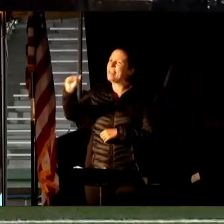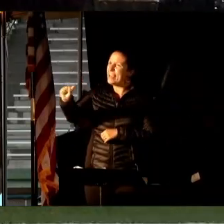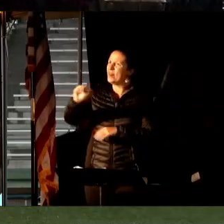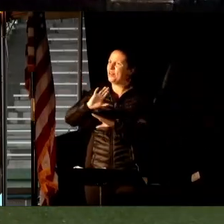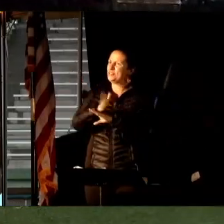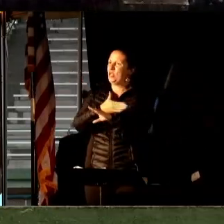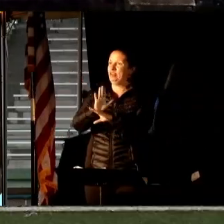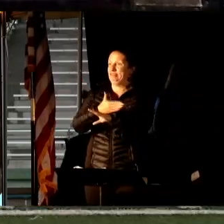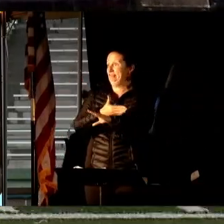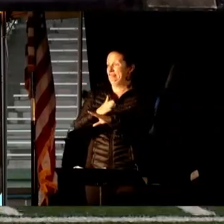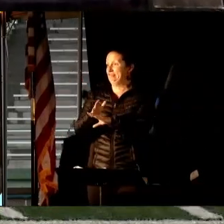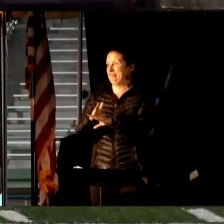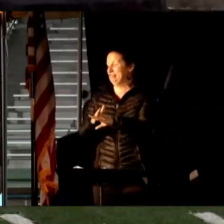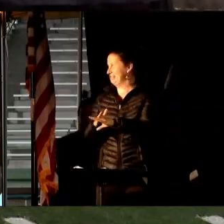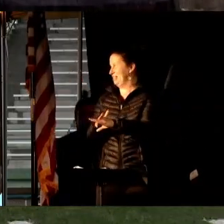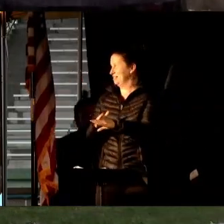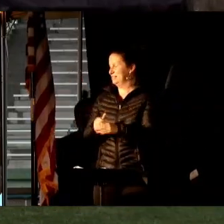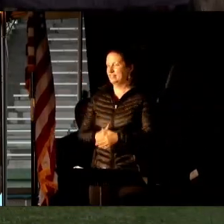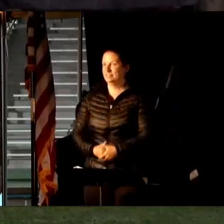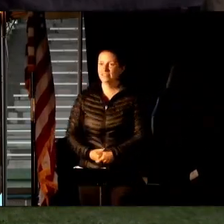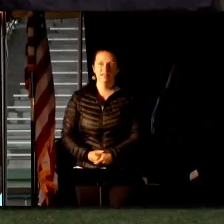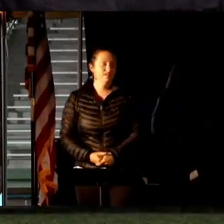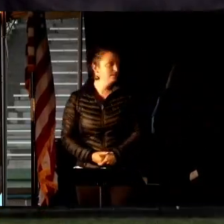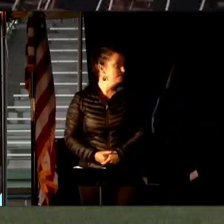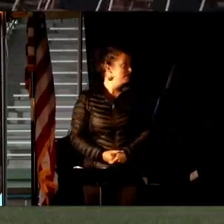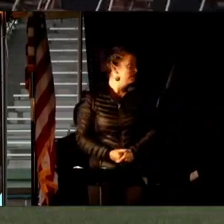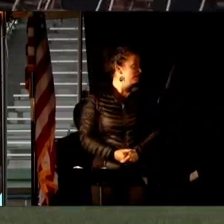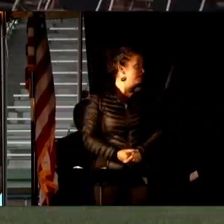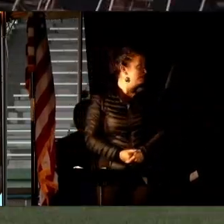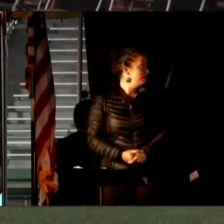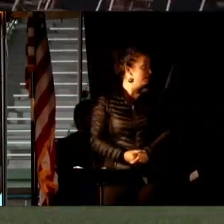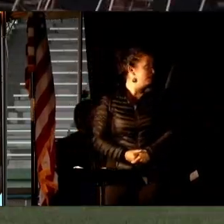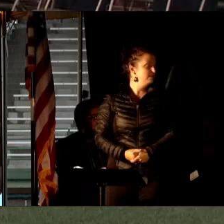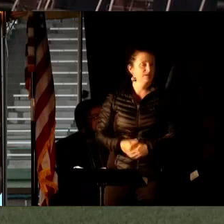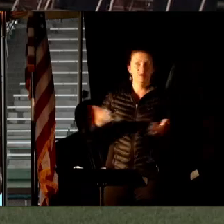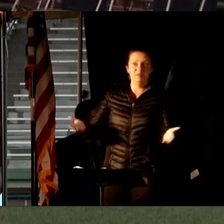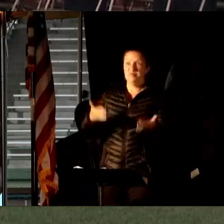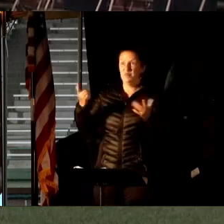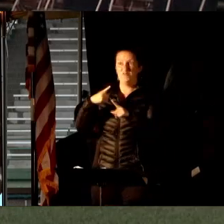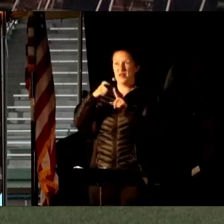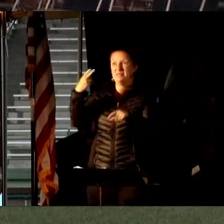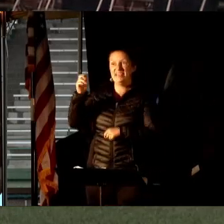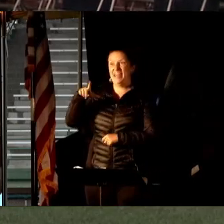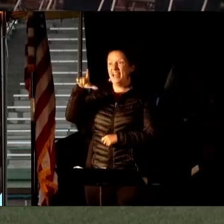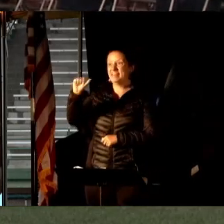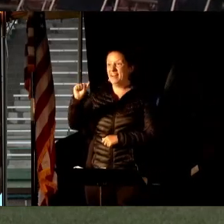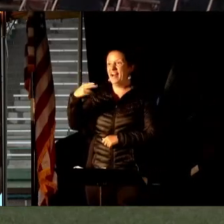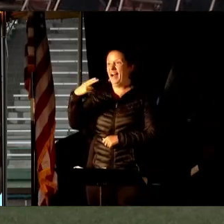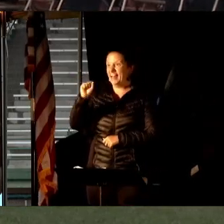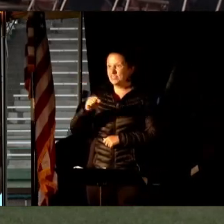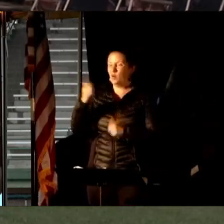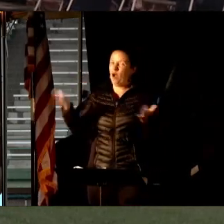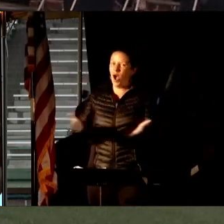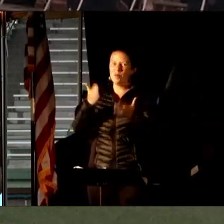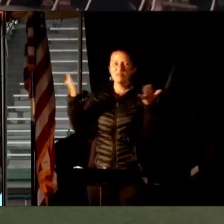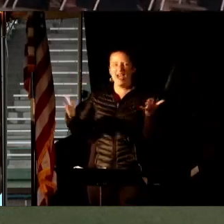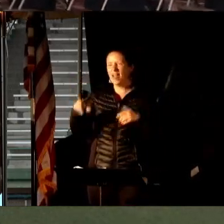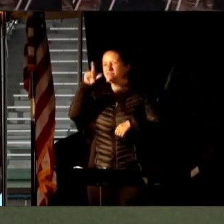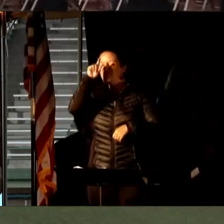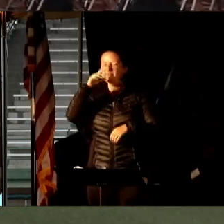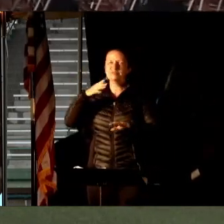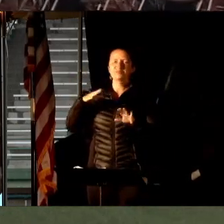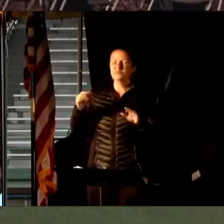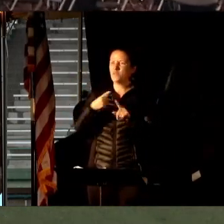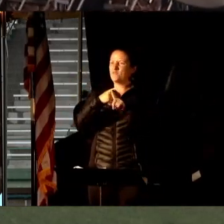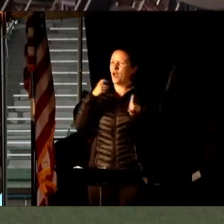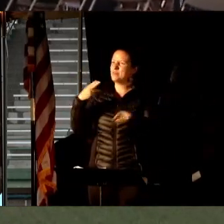top. Bum, bum, bum, we are from Gila High School, up and out of Phoenix. We're from Gila